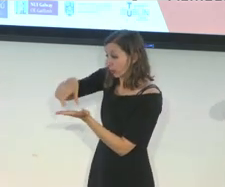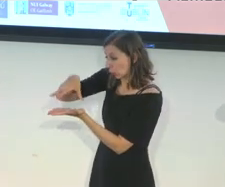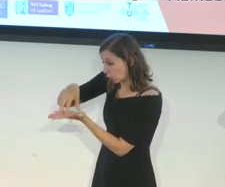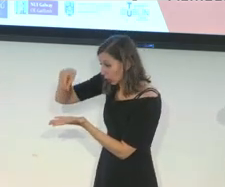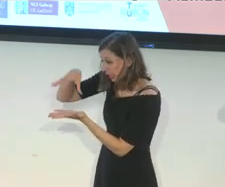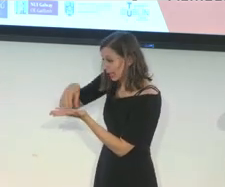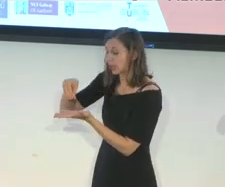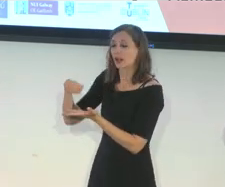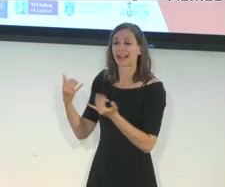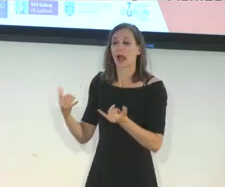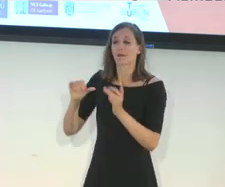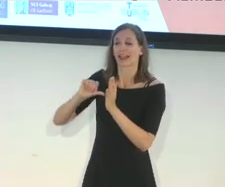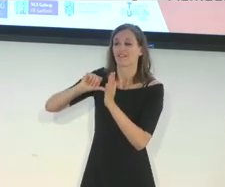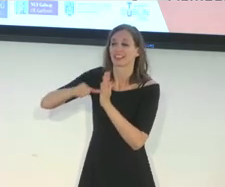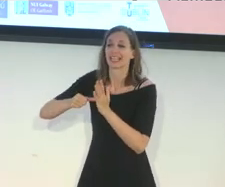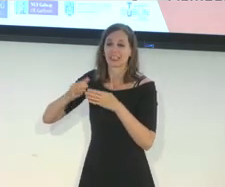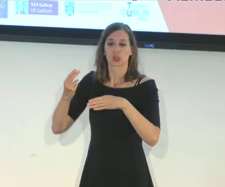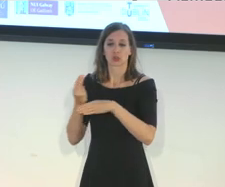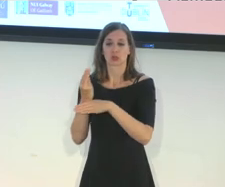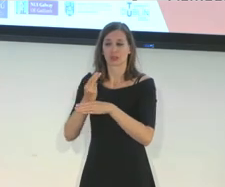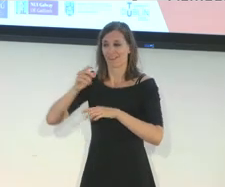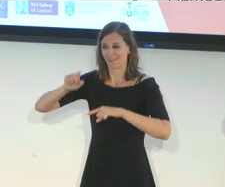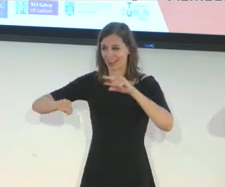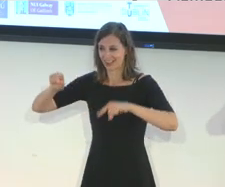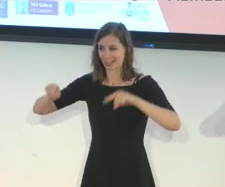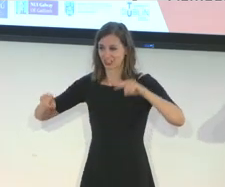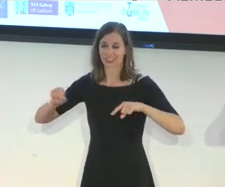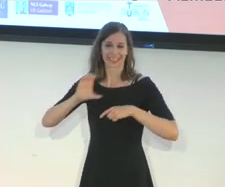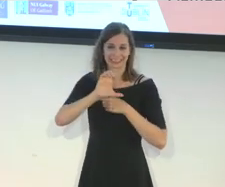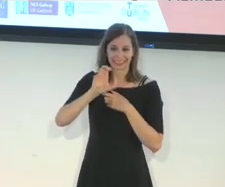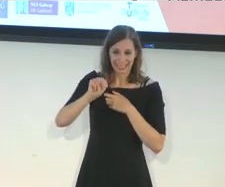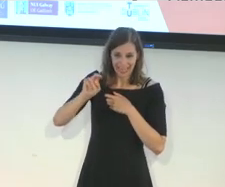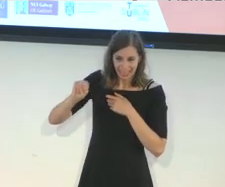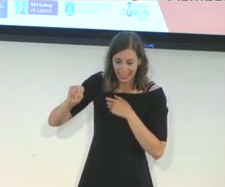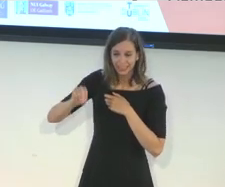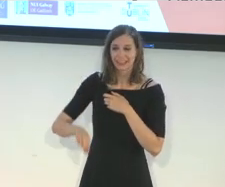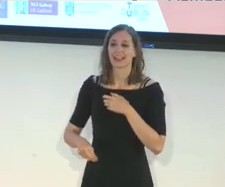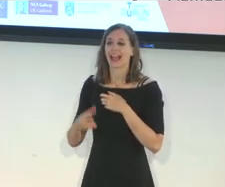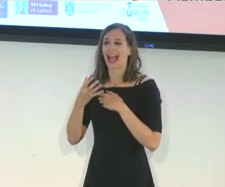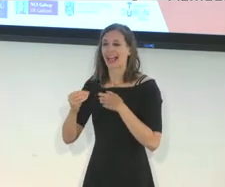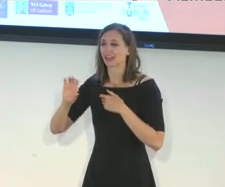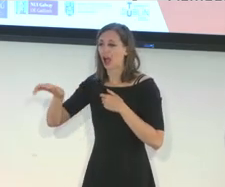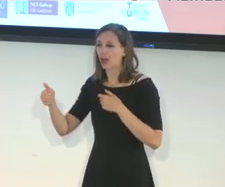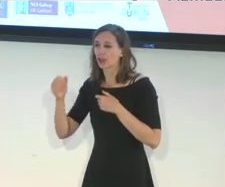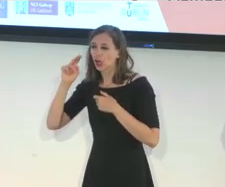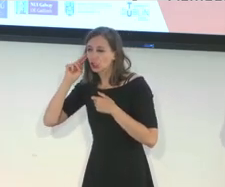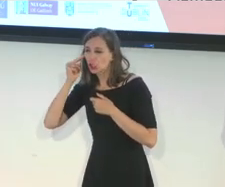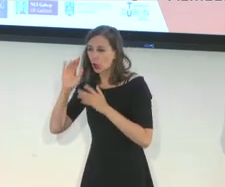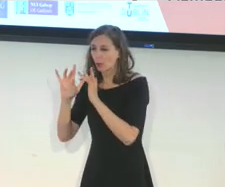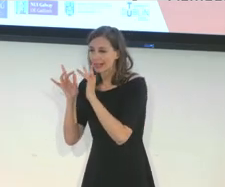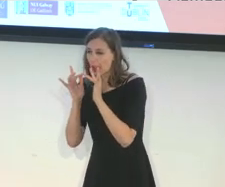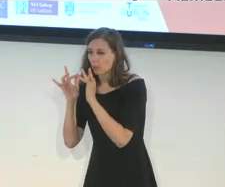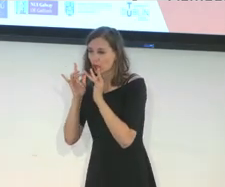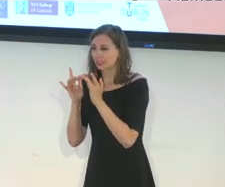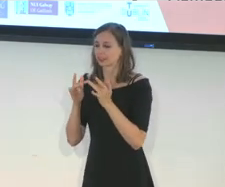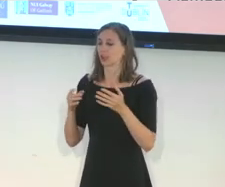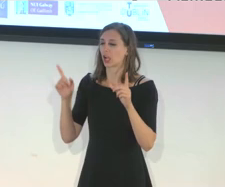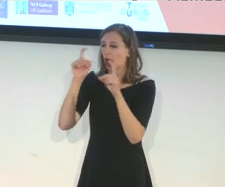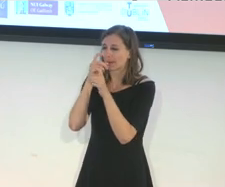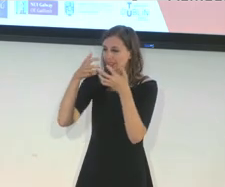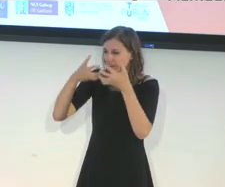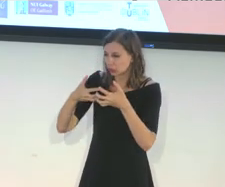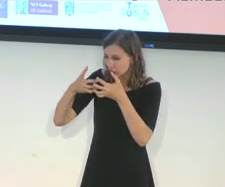emphasis on use of variations of CNN, recurrent neural networks, and other complex machine learning algorithms.